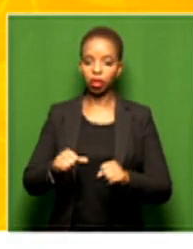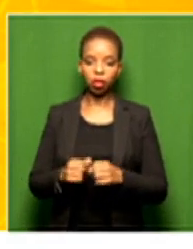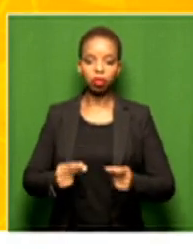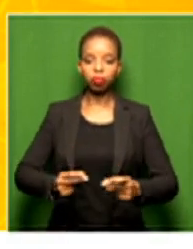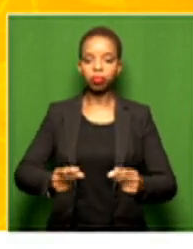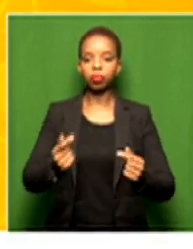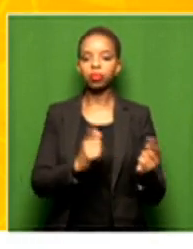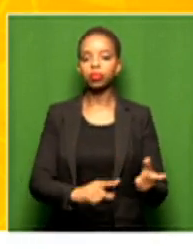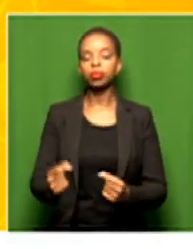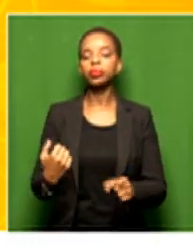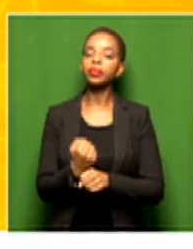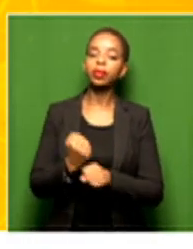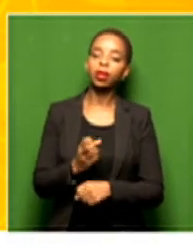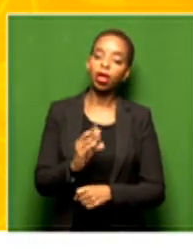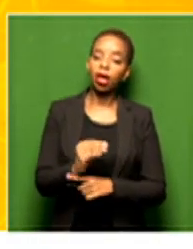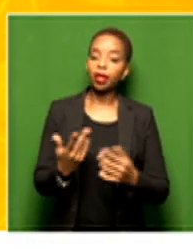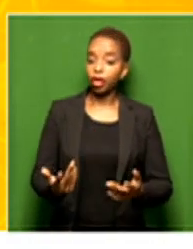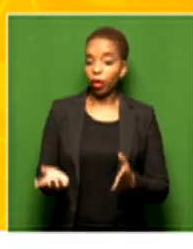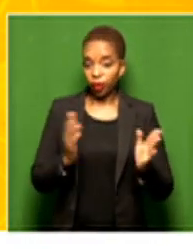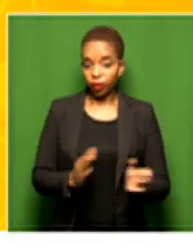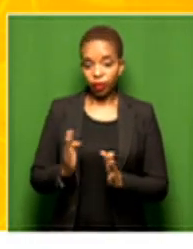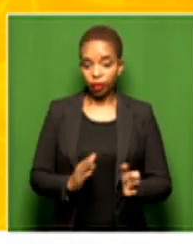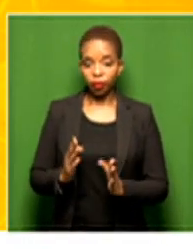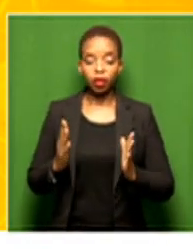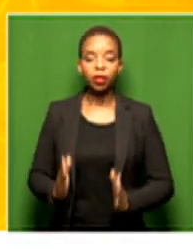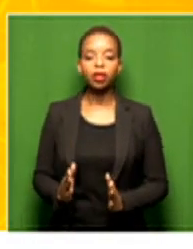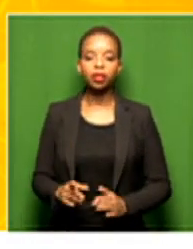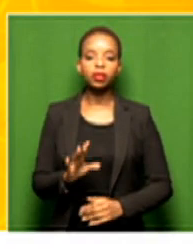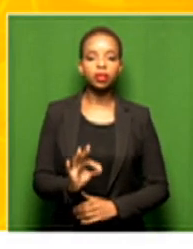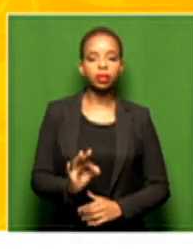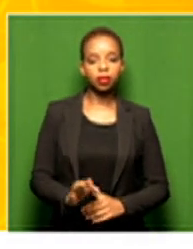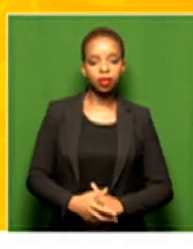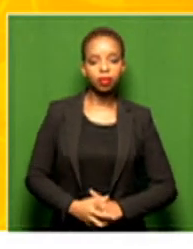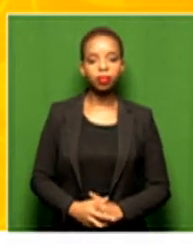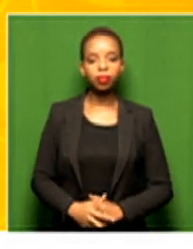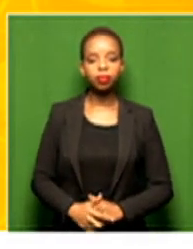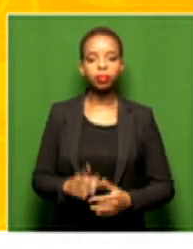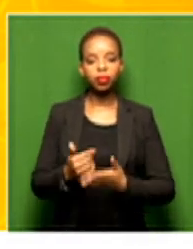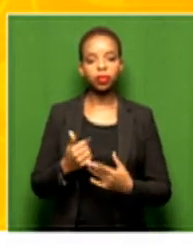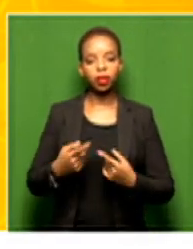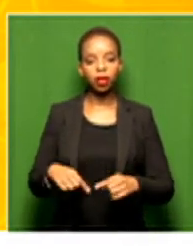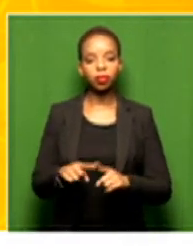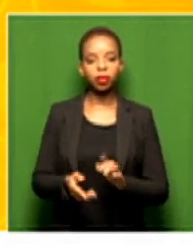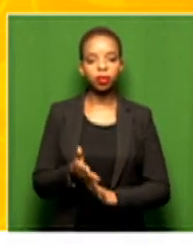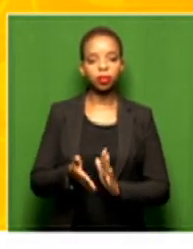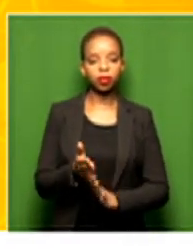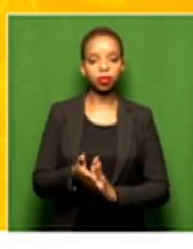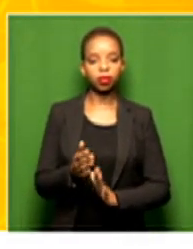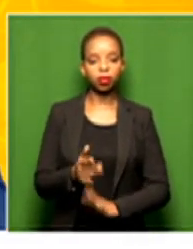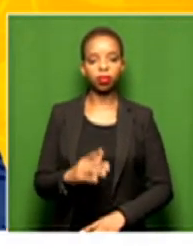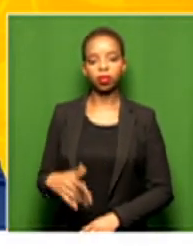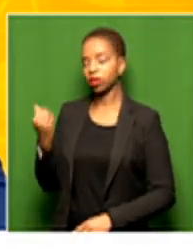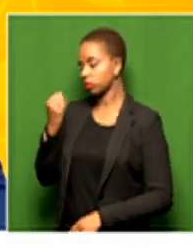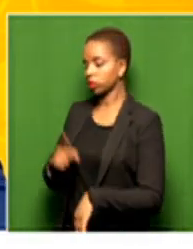So they were very, very organized. Which short, also then in turn unfortunately, helped we us don't have to much get time, going. but